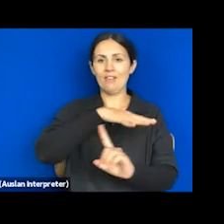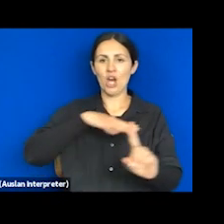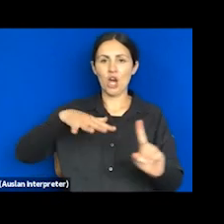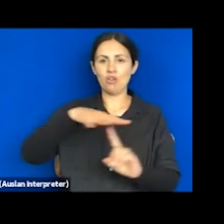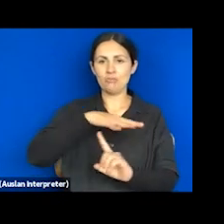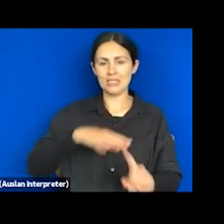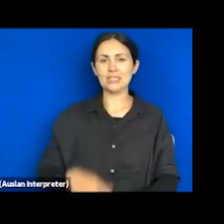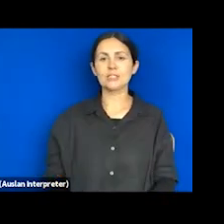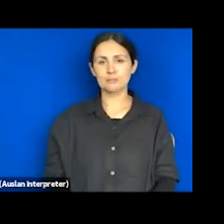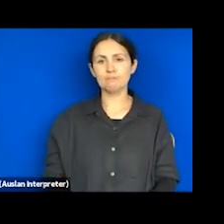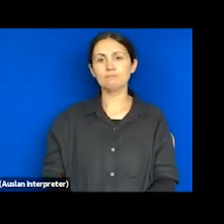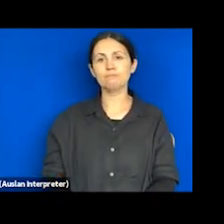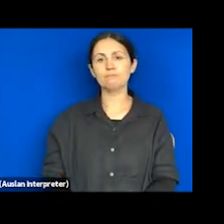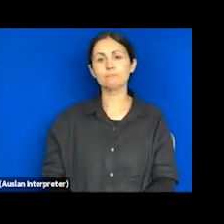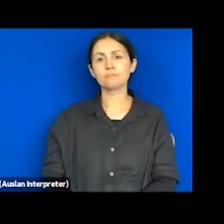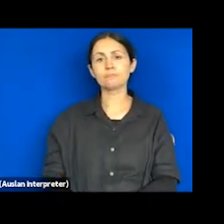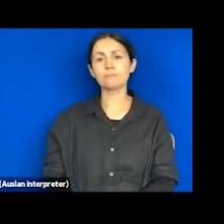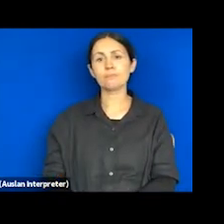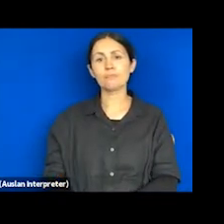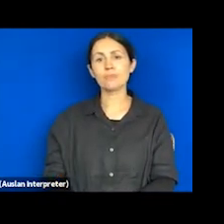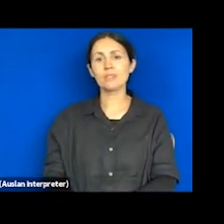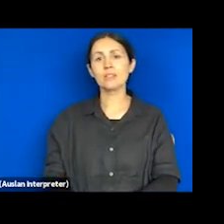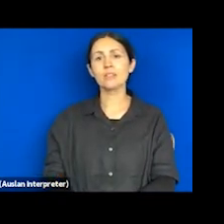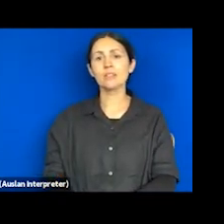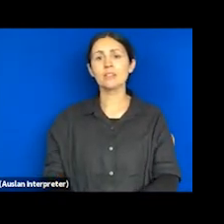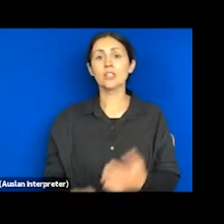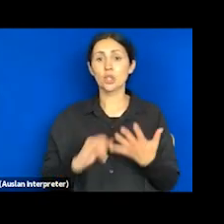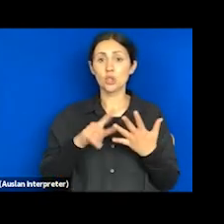their experience. So generally there's preparation that goes on.